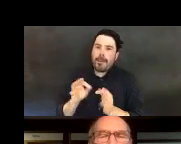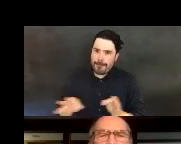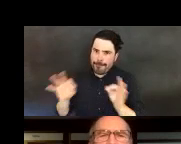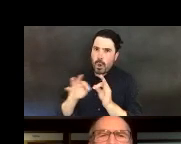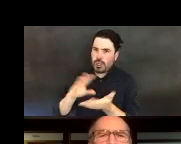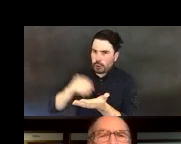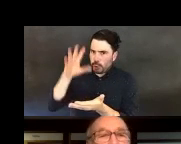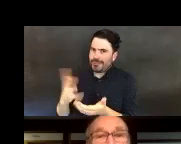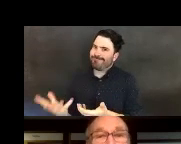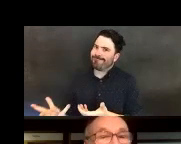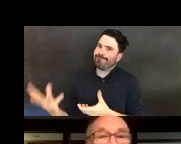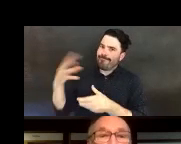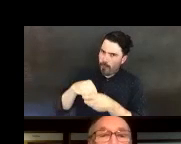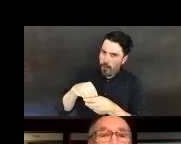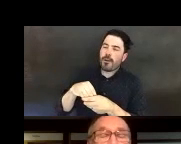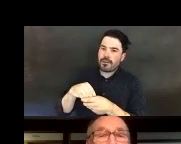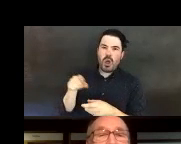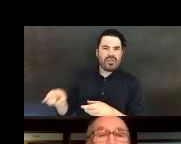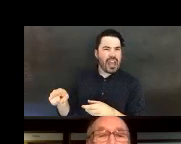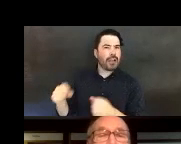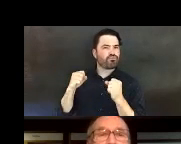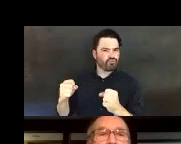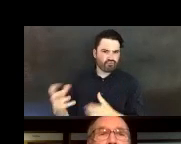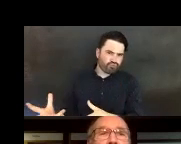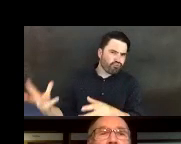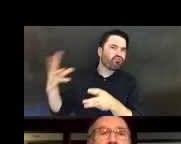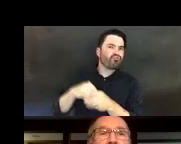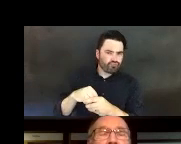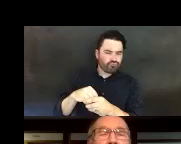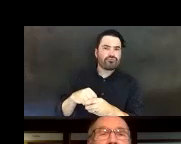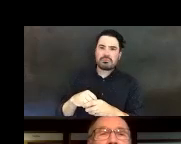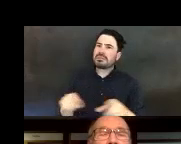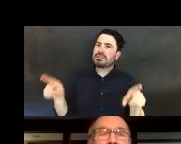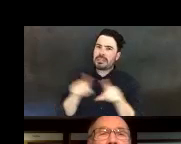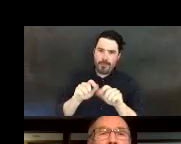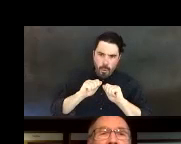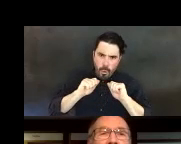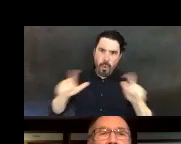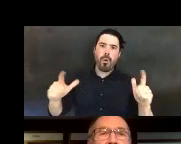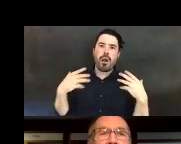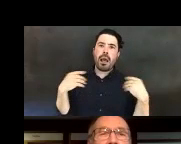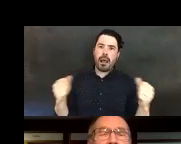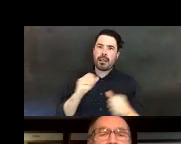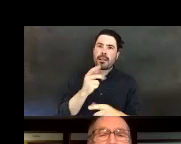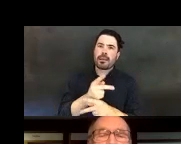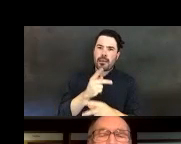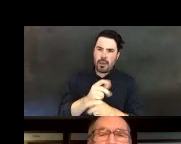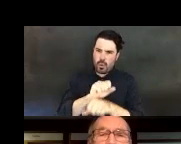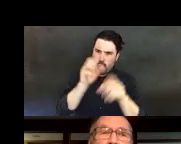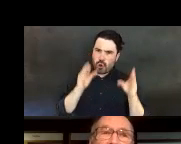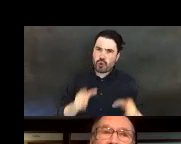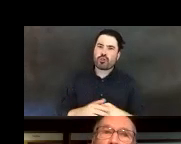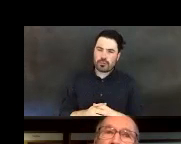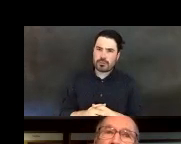well integrated, like all of our healthcare workers are, through the Office of Occupational Health Services.